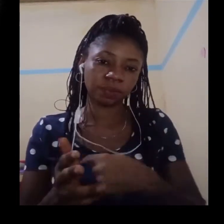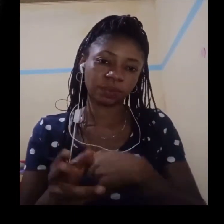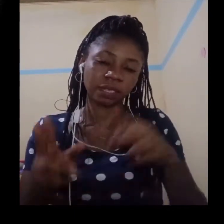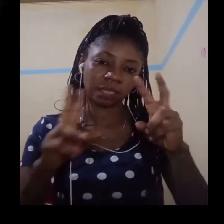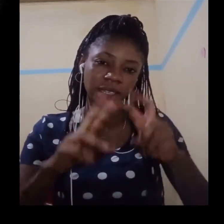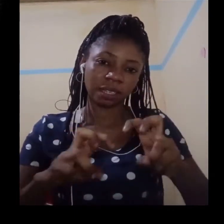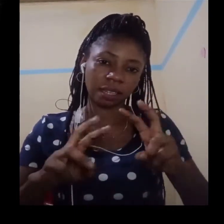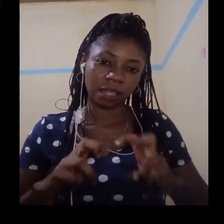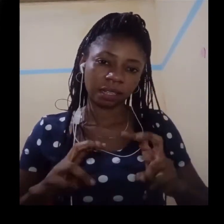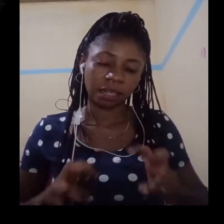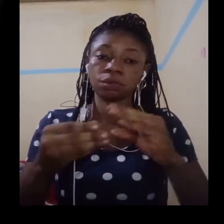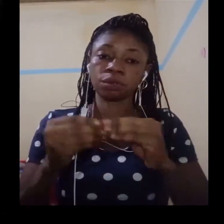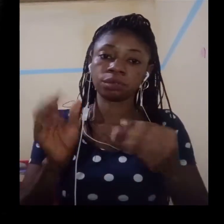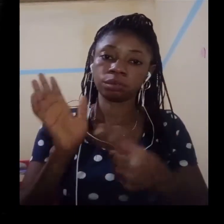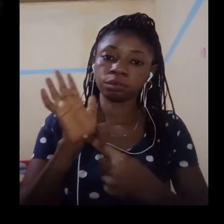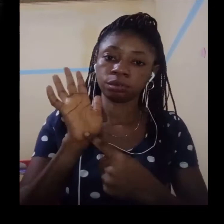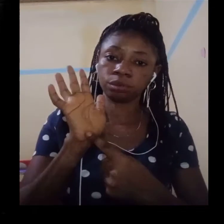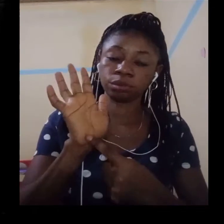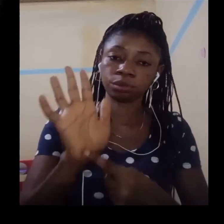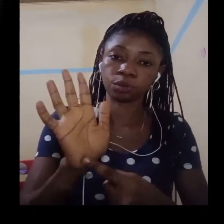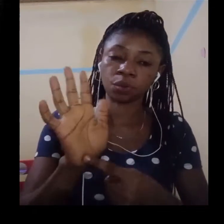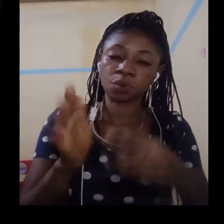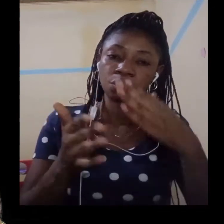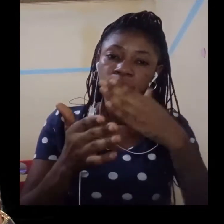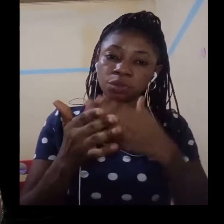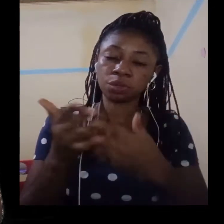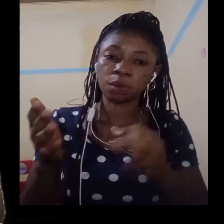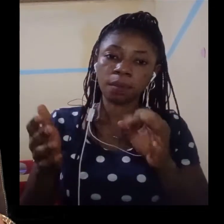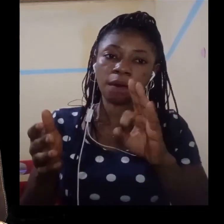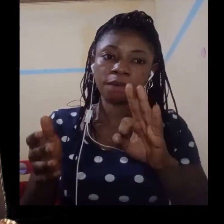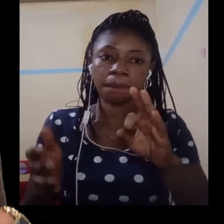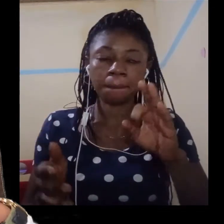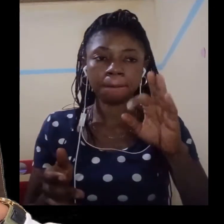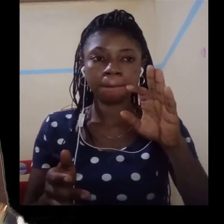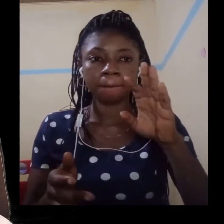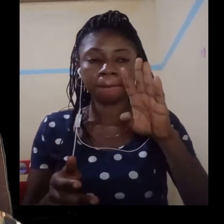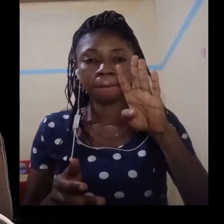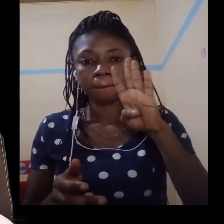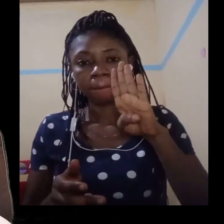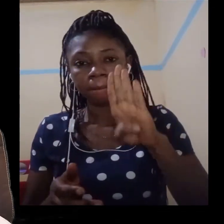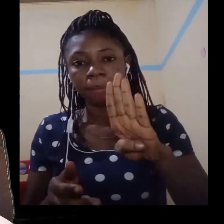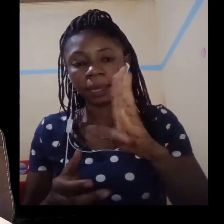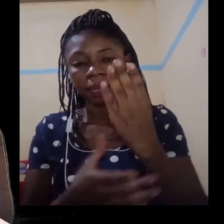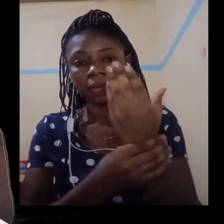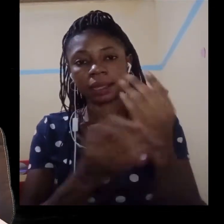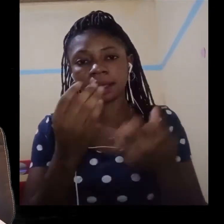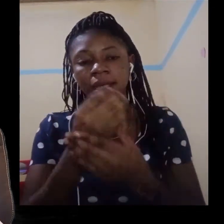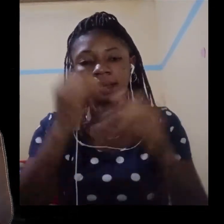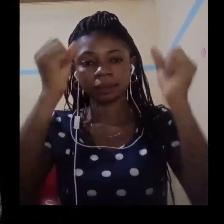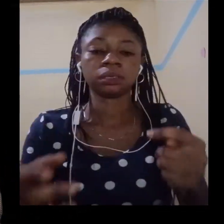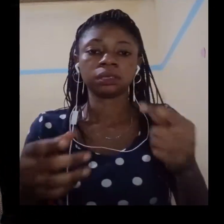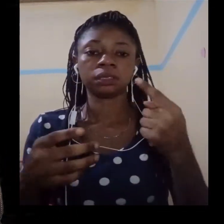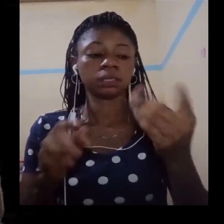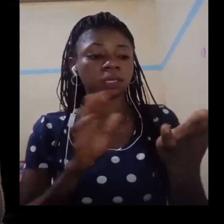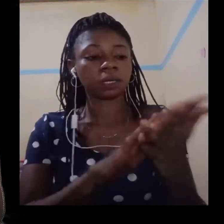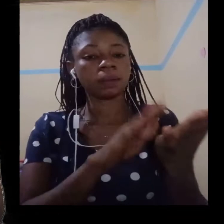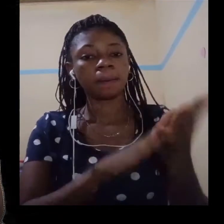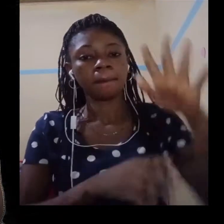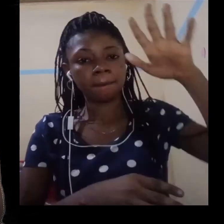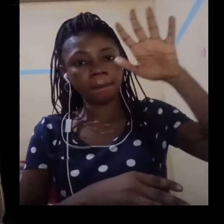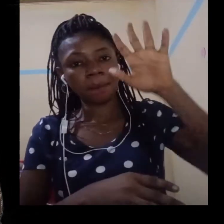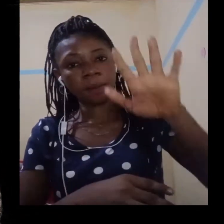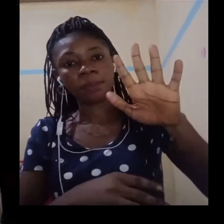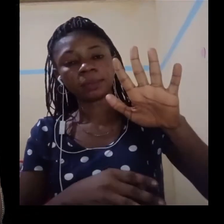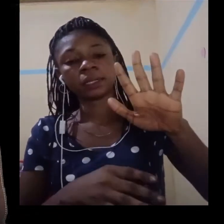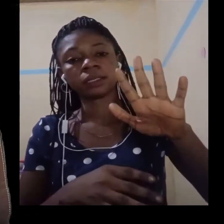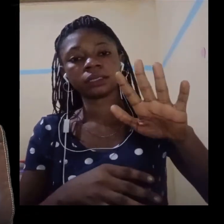open handshape. Also featured a lot of palm orientation, palm facing down. But dwelling on